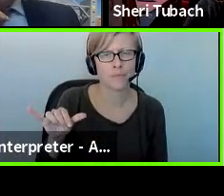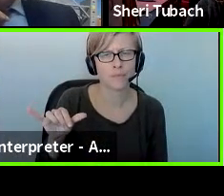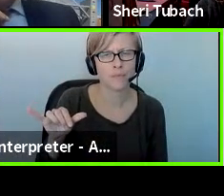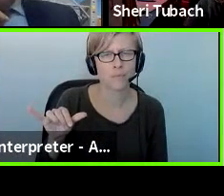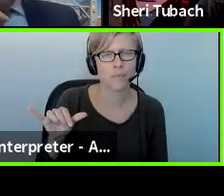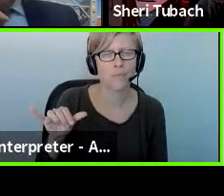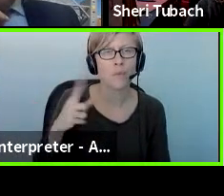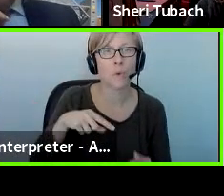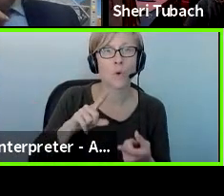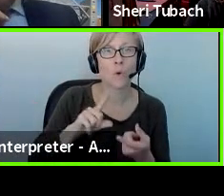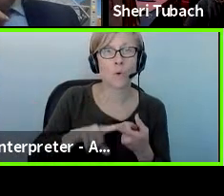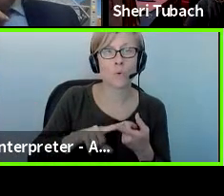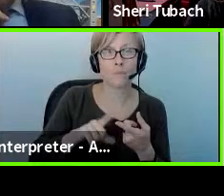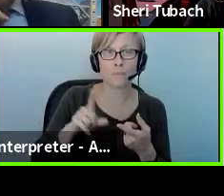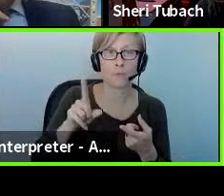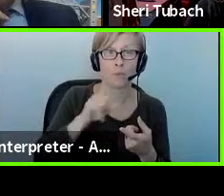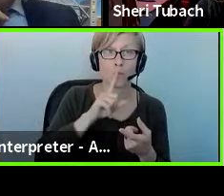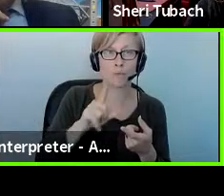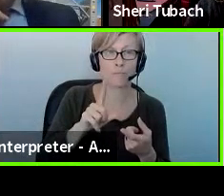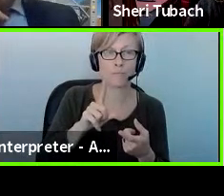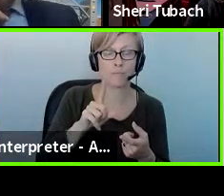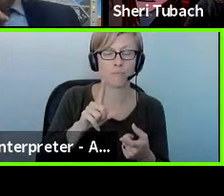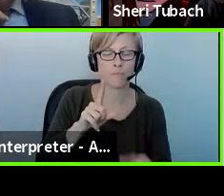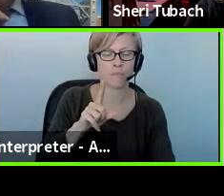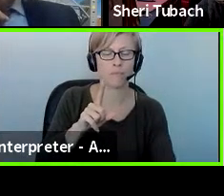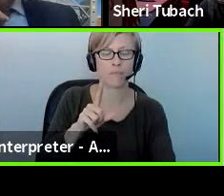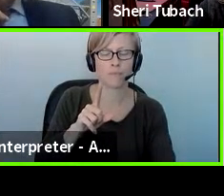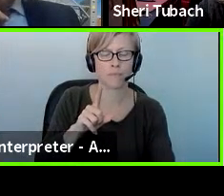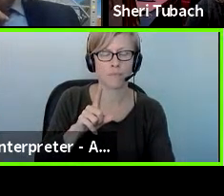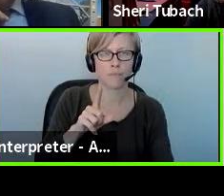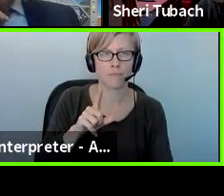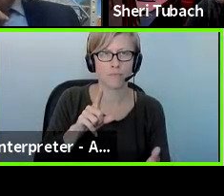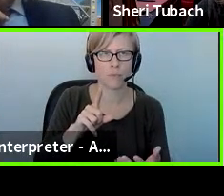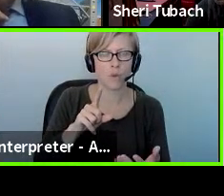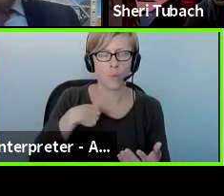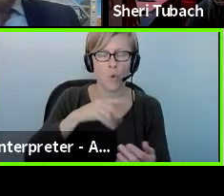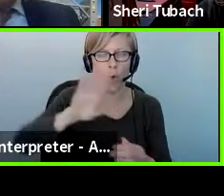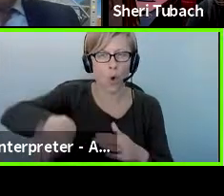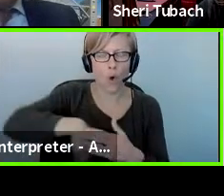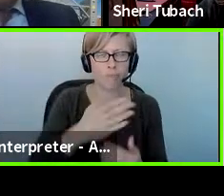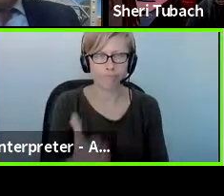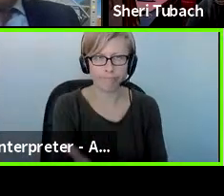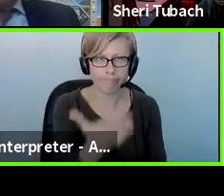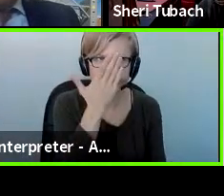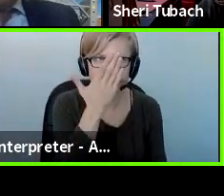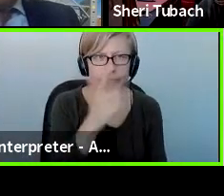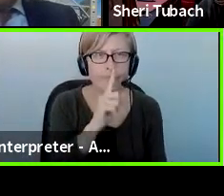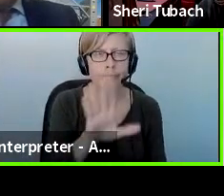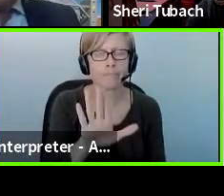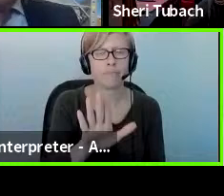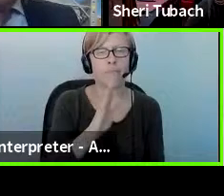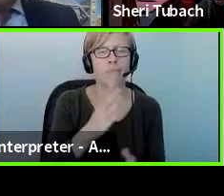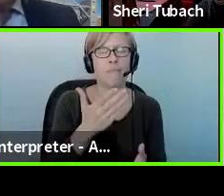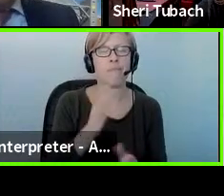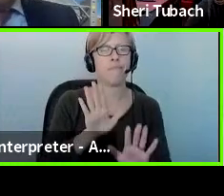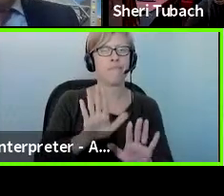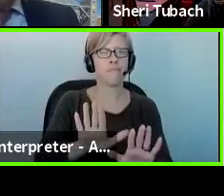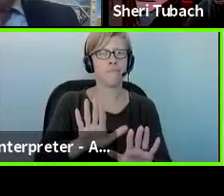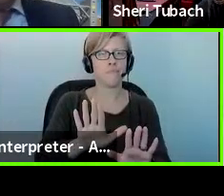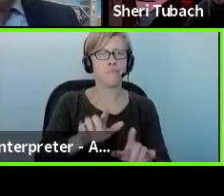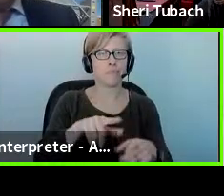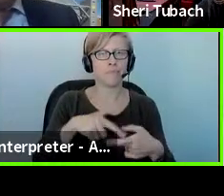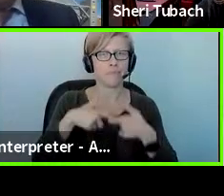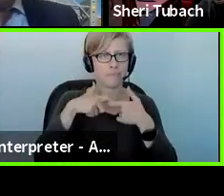when you really step back, which is hard to do because we're all right in the middle of this right now, you step back, this has been